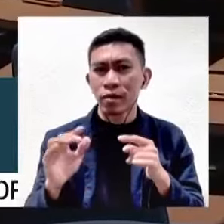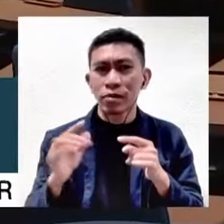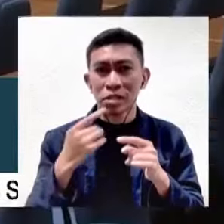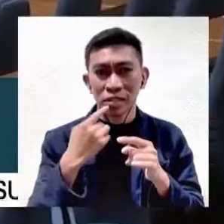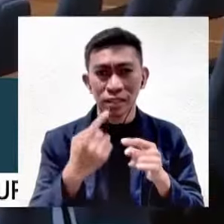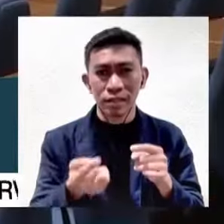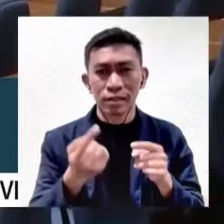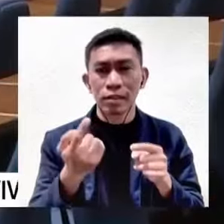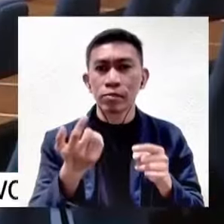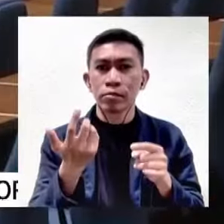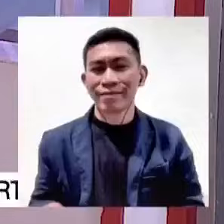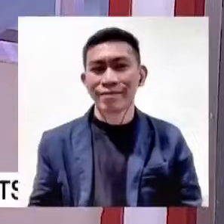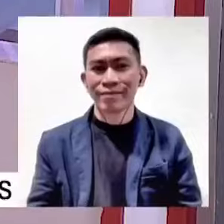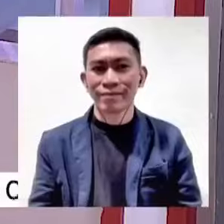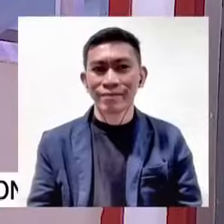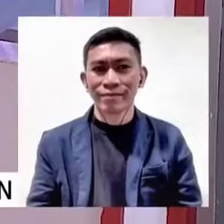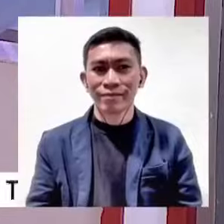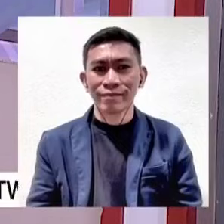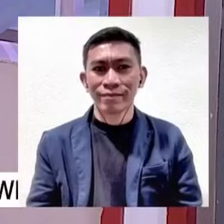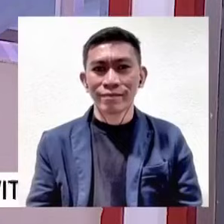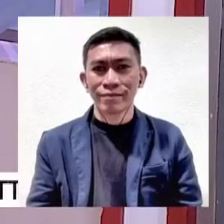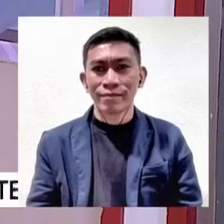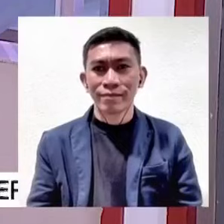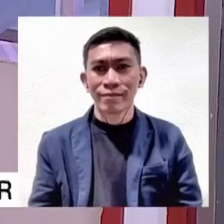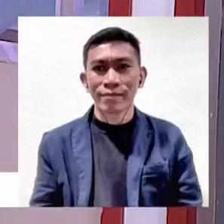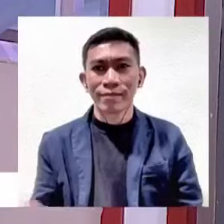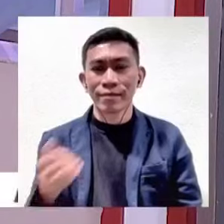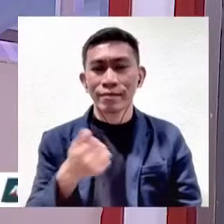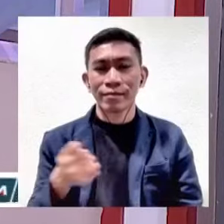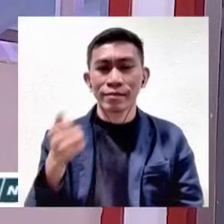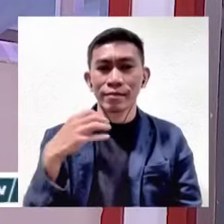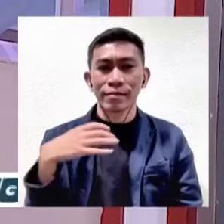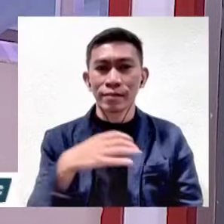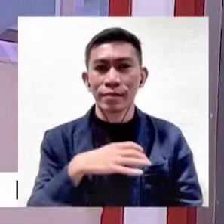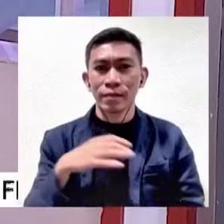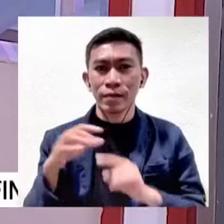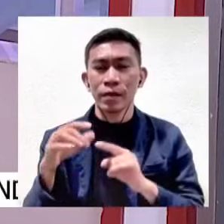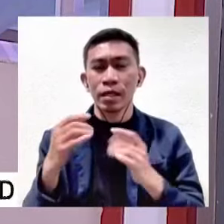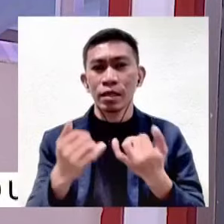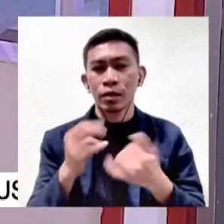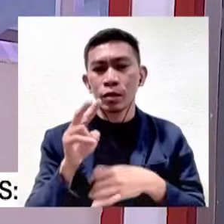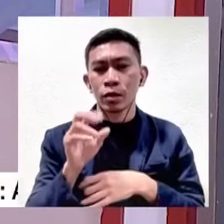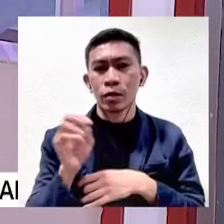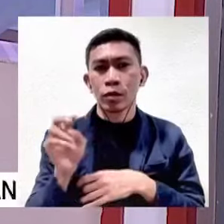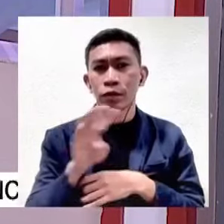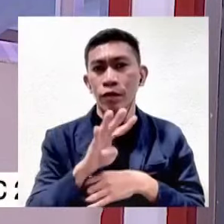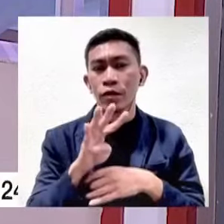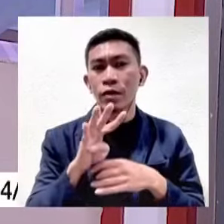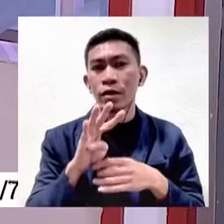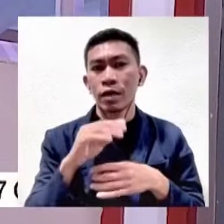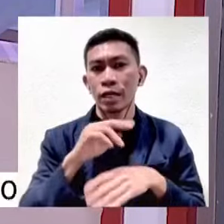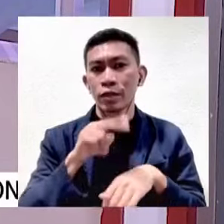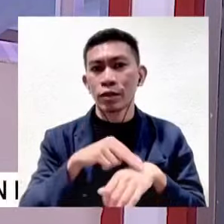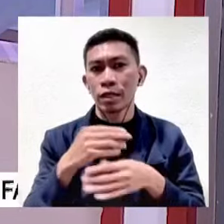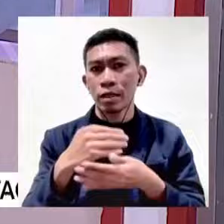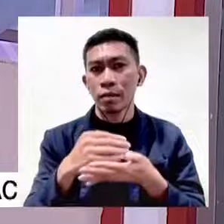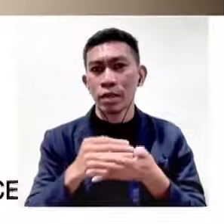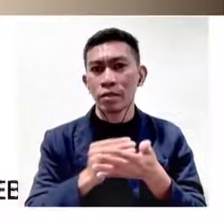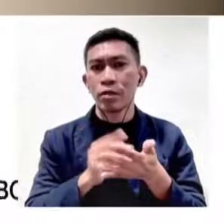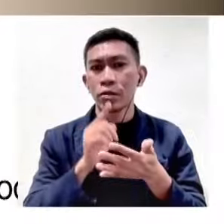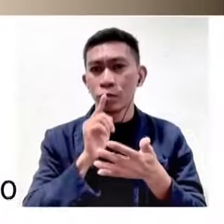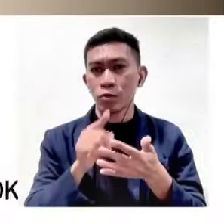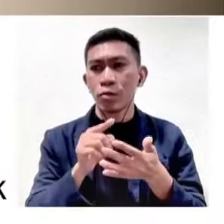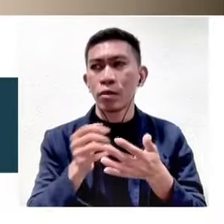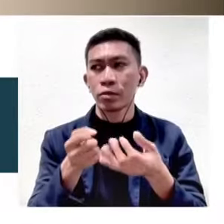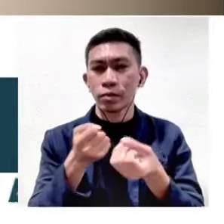economic provisions. House Speaker Martin Romualdez brands the 2024 national budget as pro-poor, with nearly